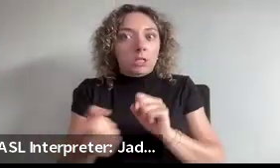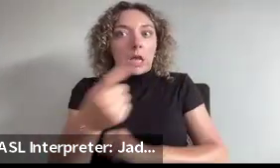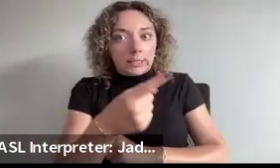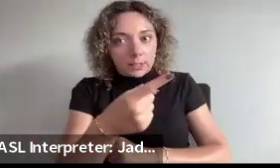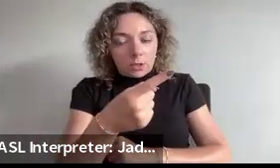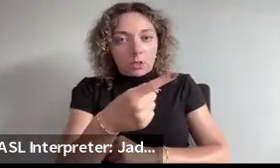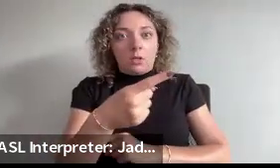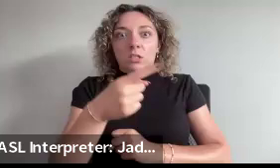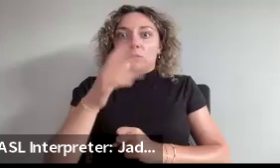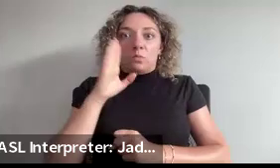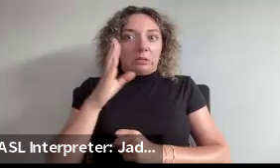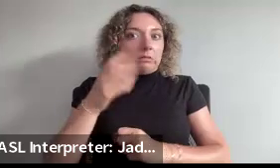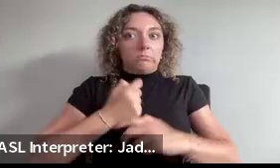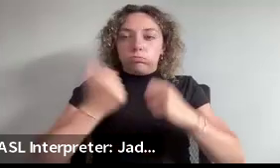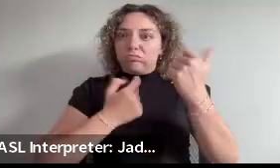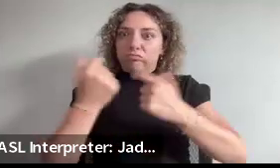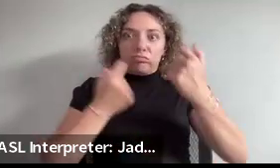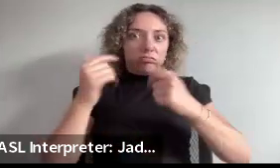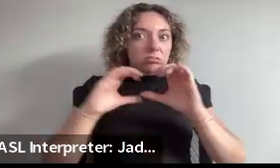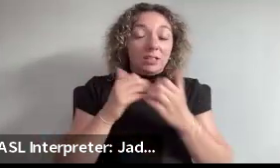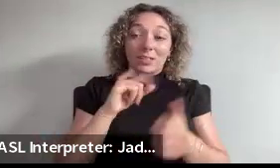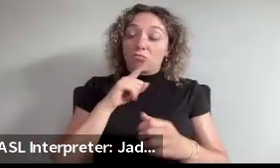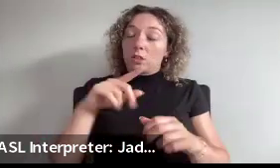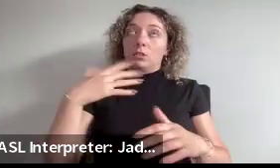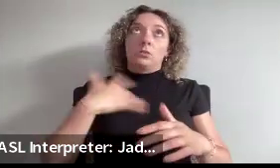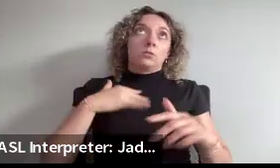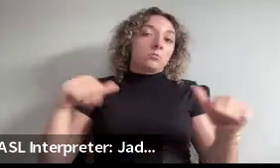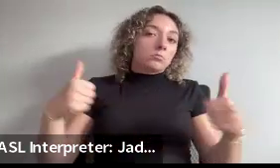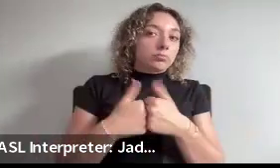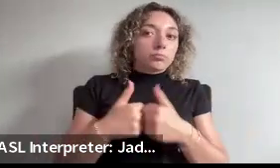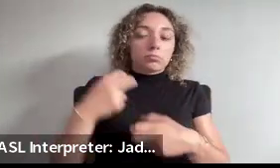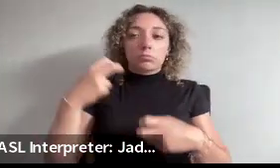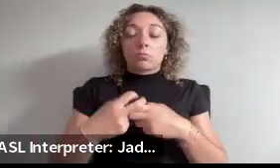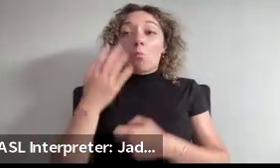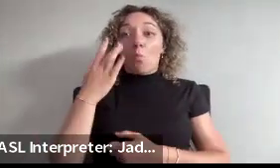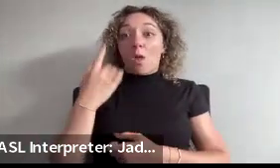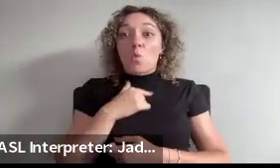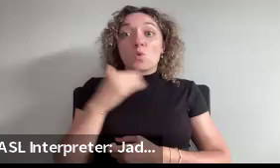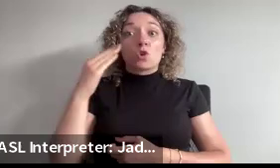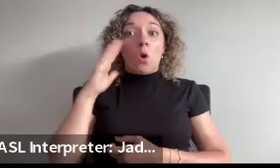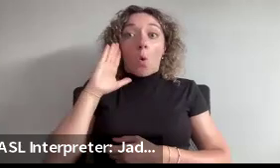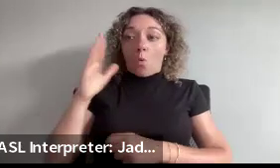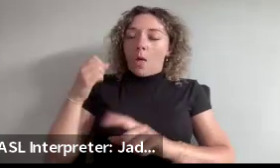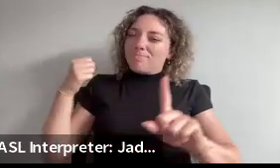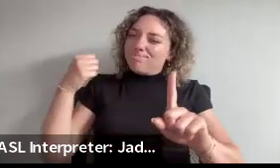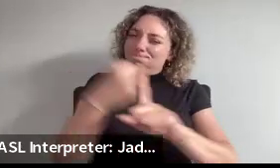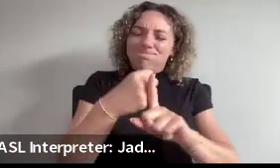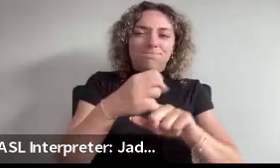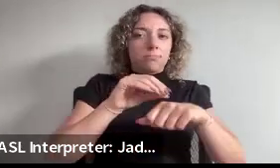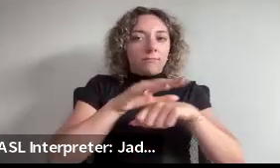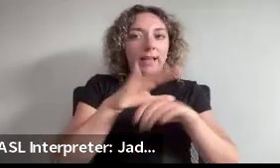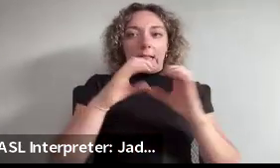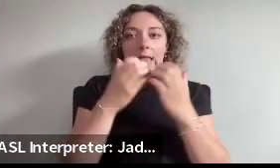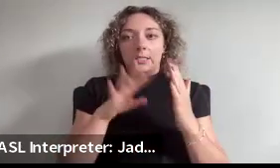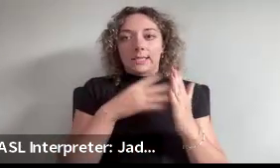year. And this is something that's really hard because we know that this is going to hit the class schedule. We just